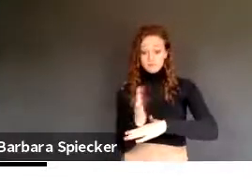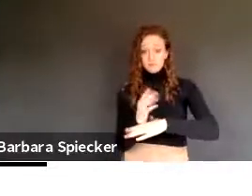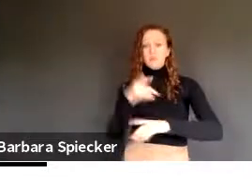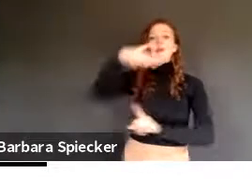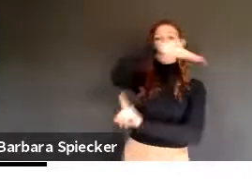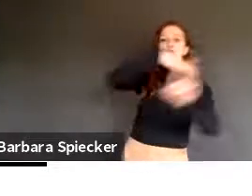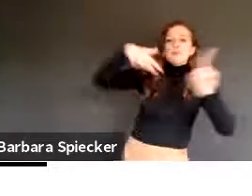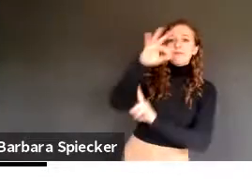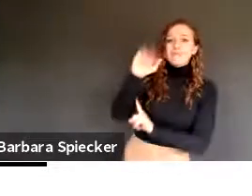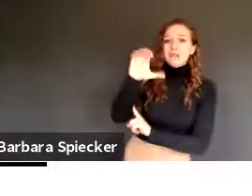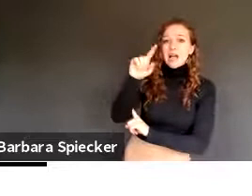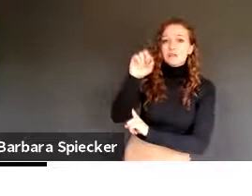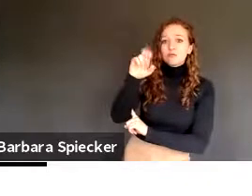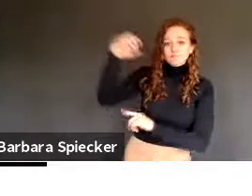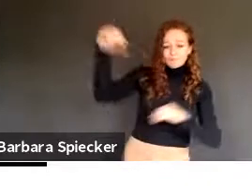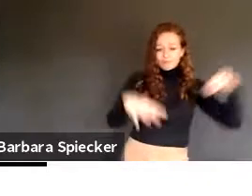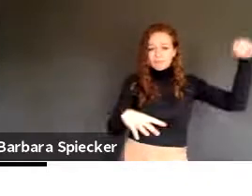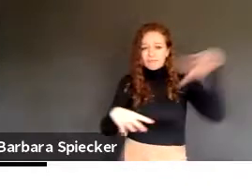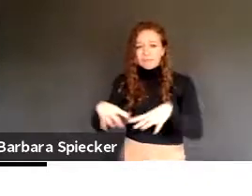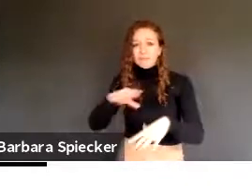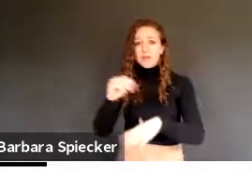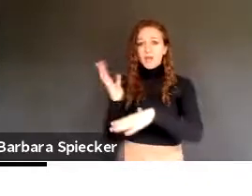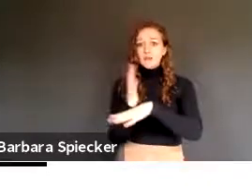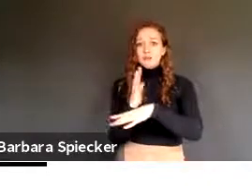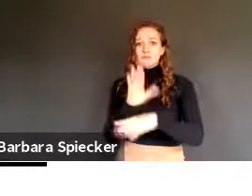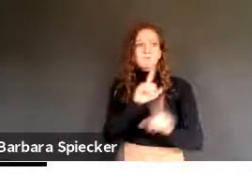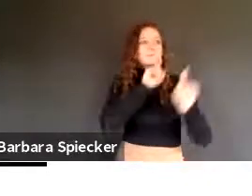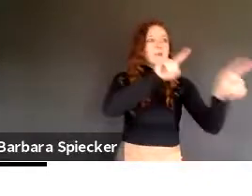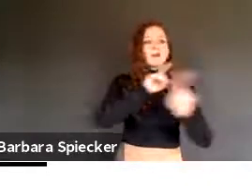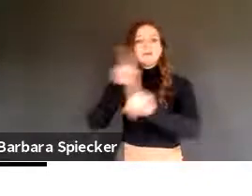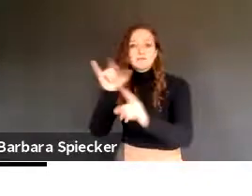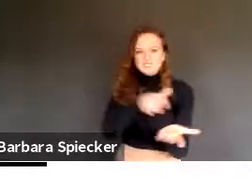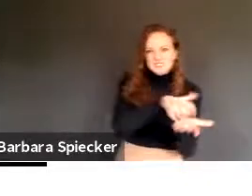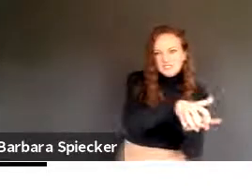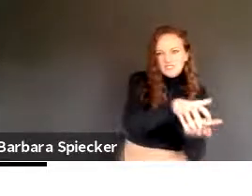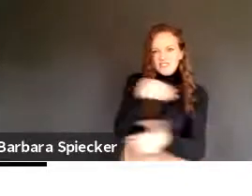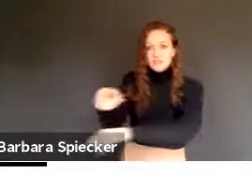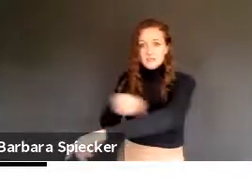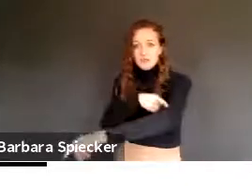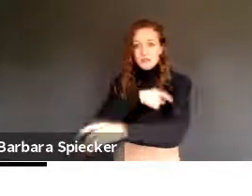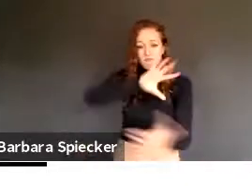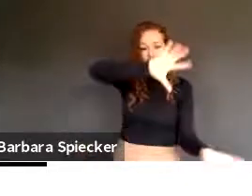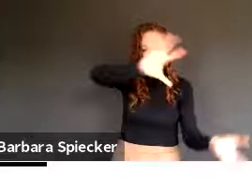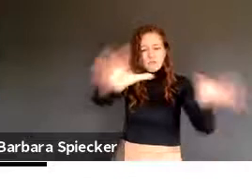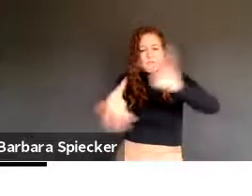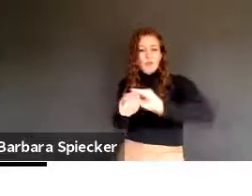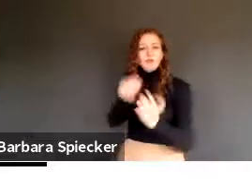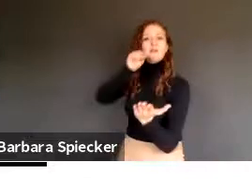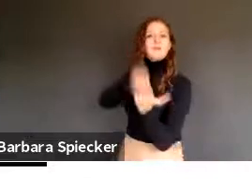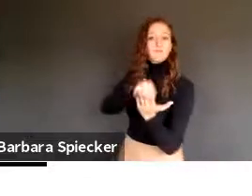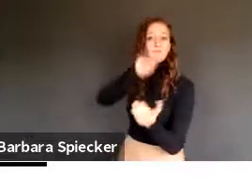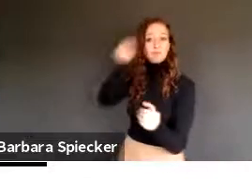results. What this could mean, I'm suggesting percent cover integrates across environmental factors